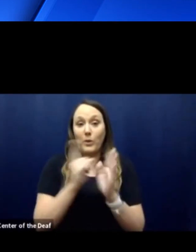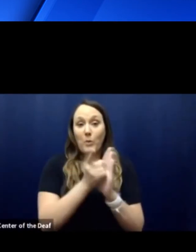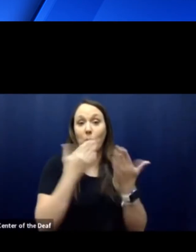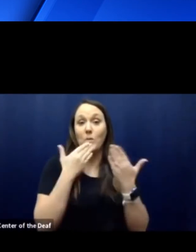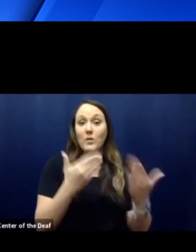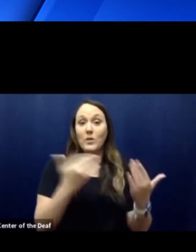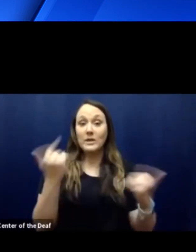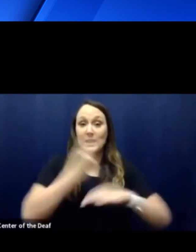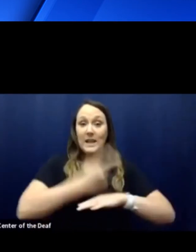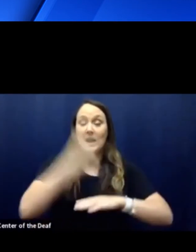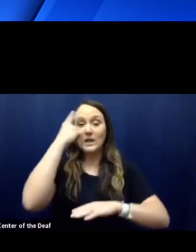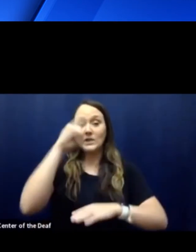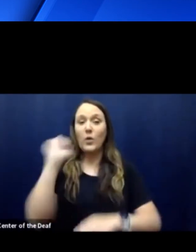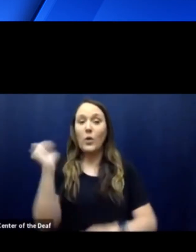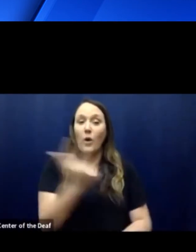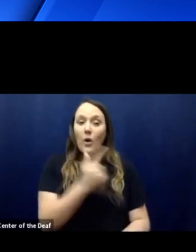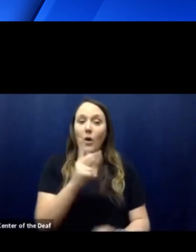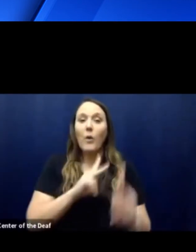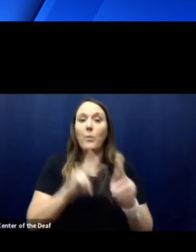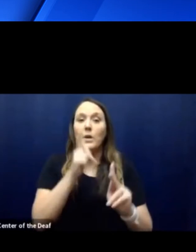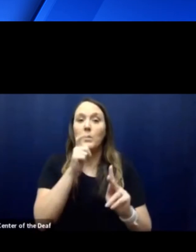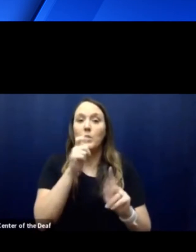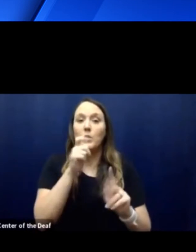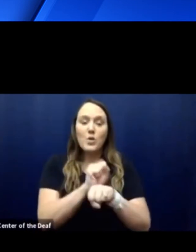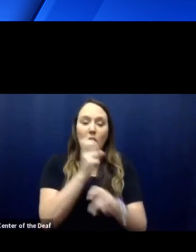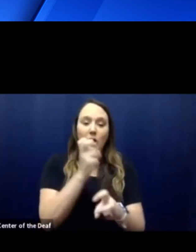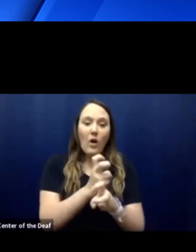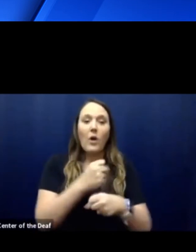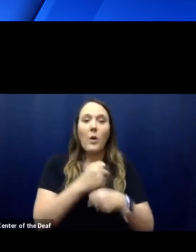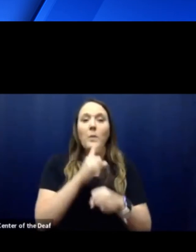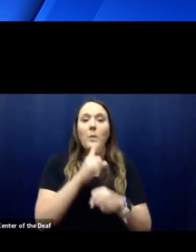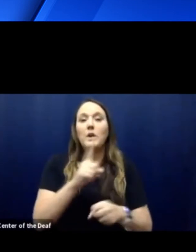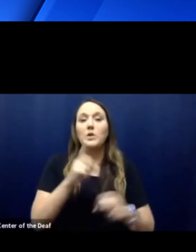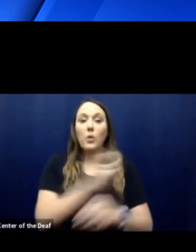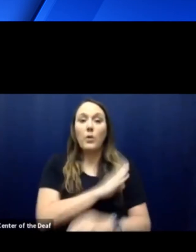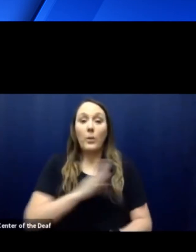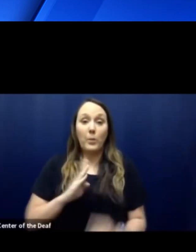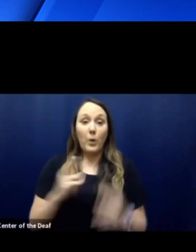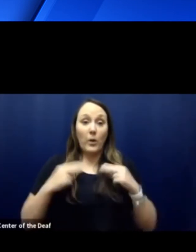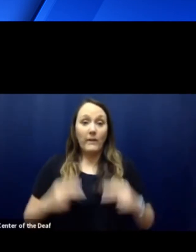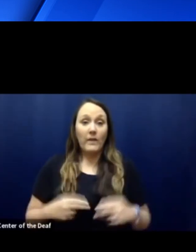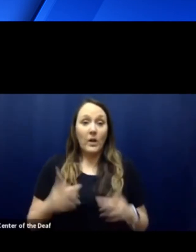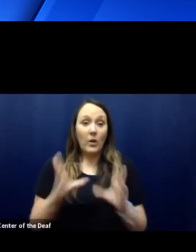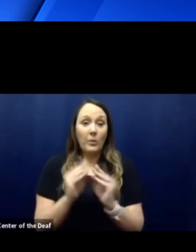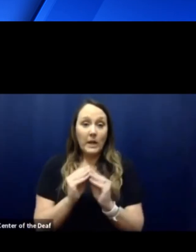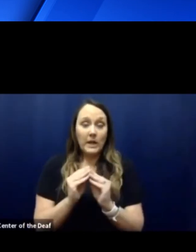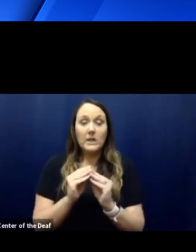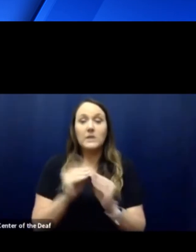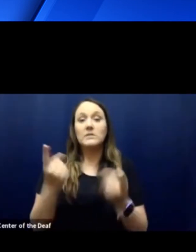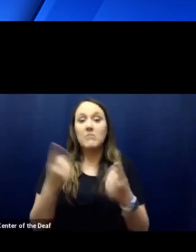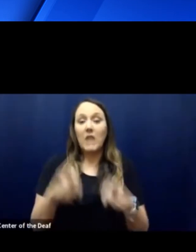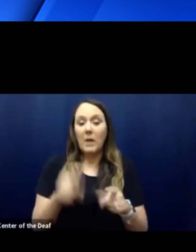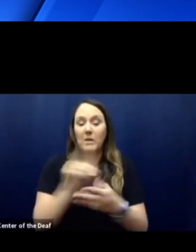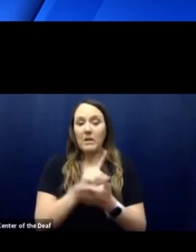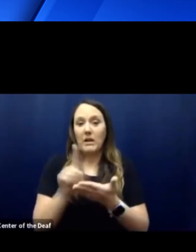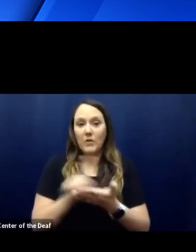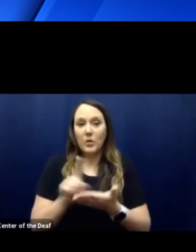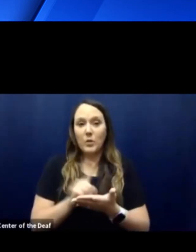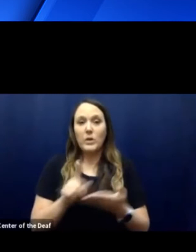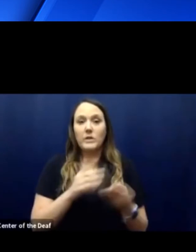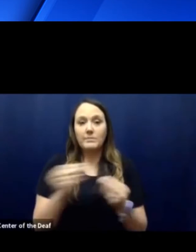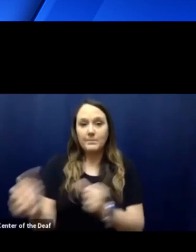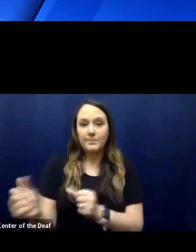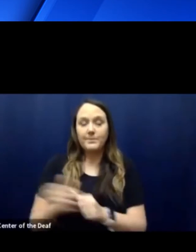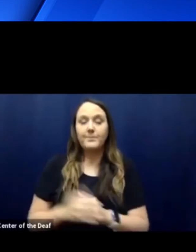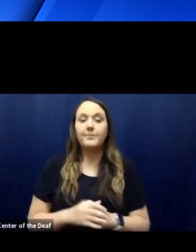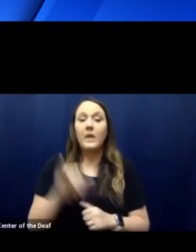is dedicated to all the folks that work hard to ensure the Board of Health meetings come together each week smoothly. From